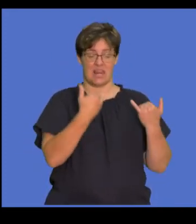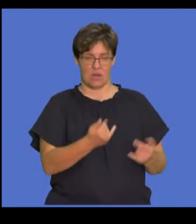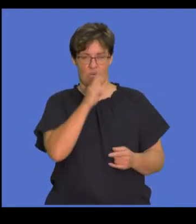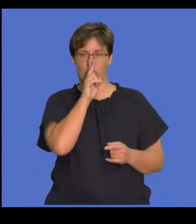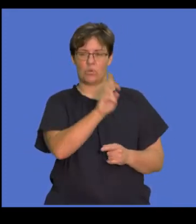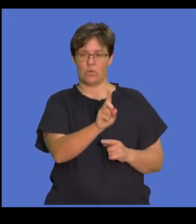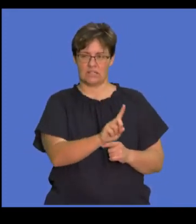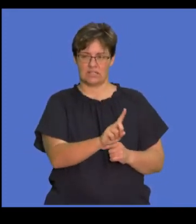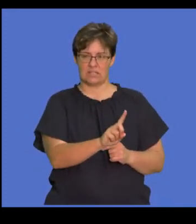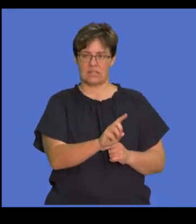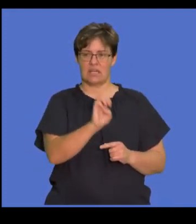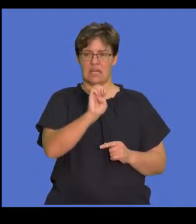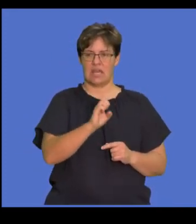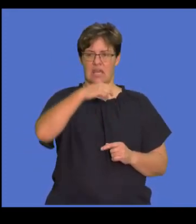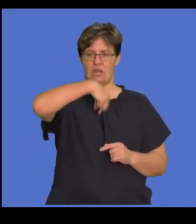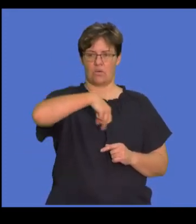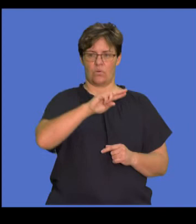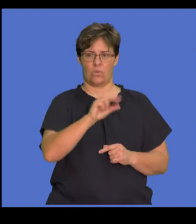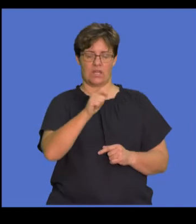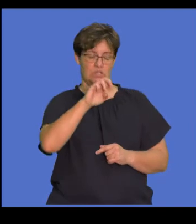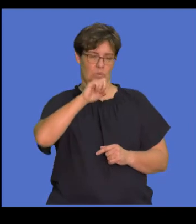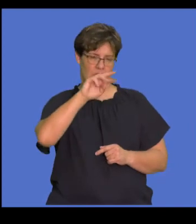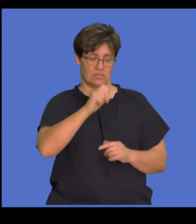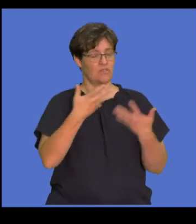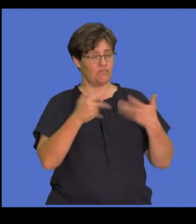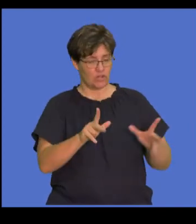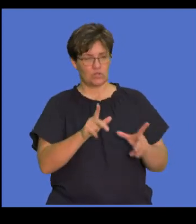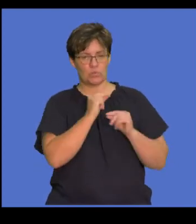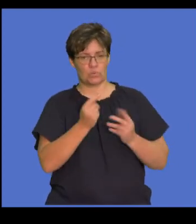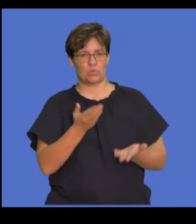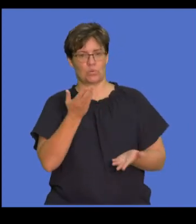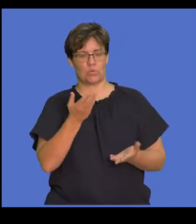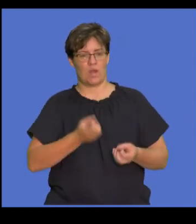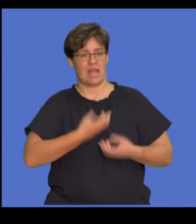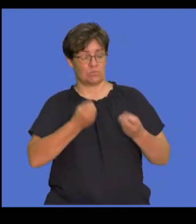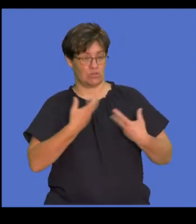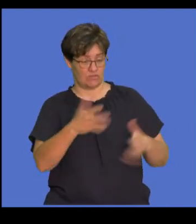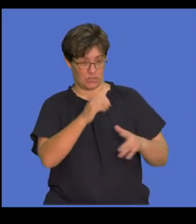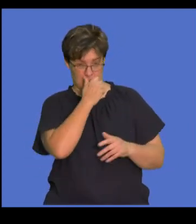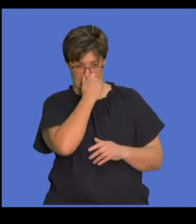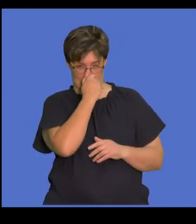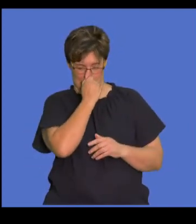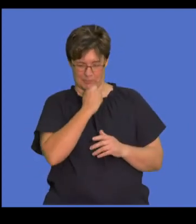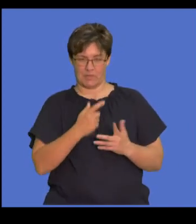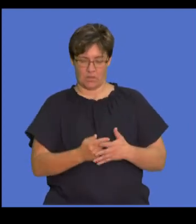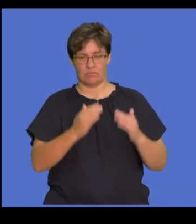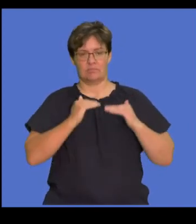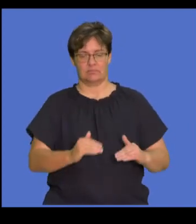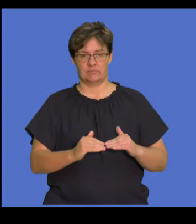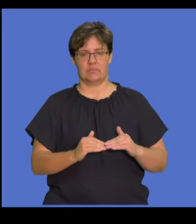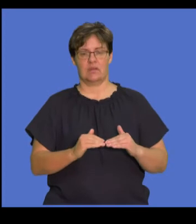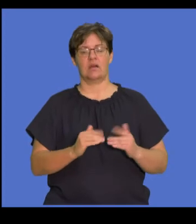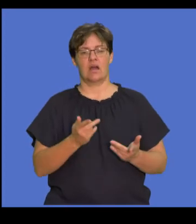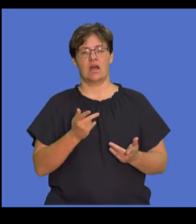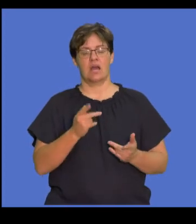we are still on expressions and equations. We've already looked at our expressions. We're moving on to our